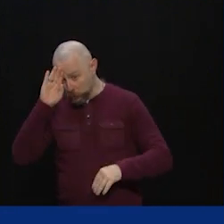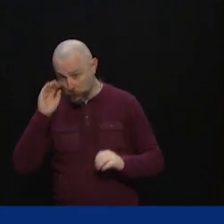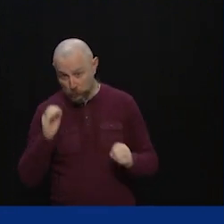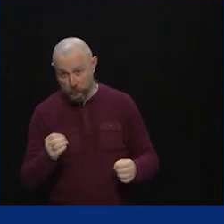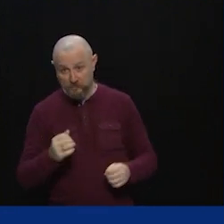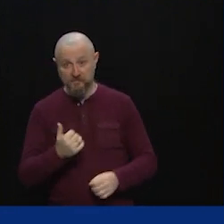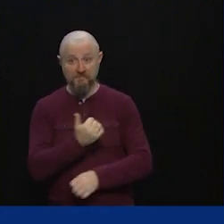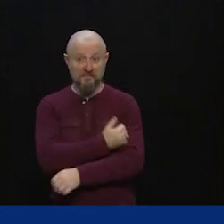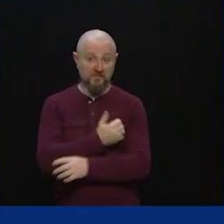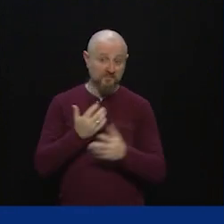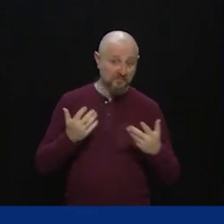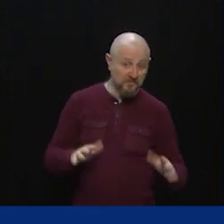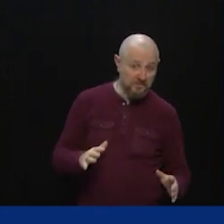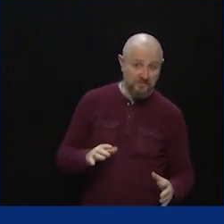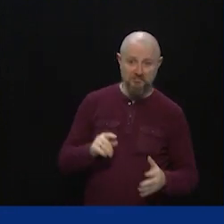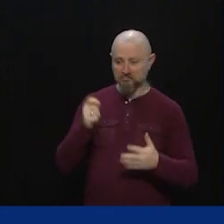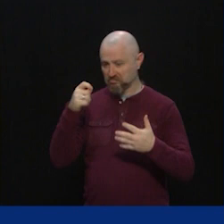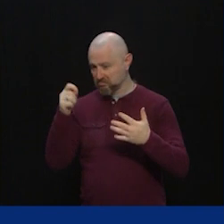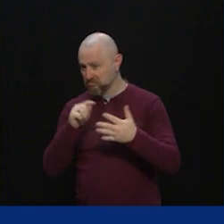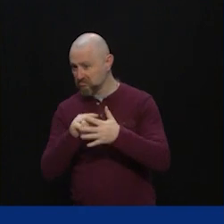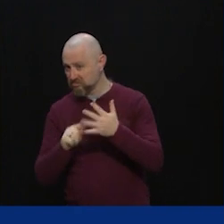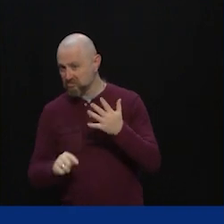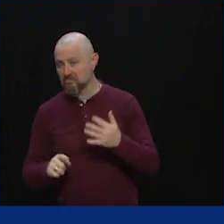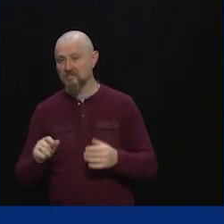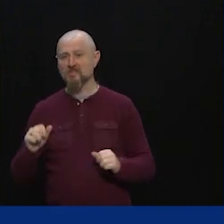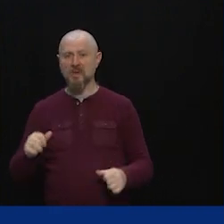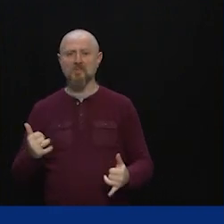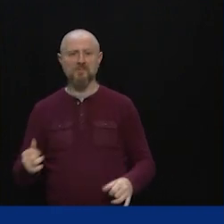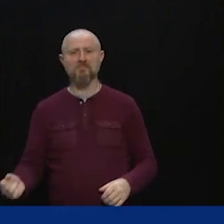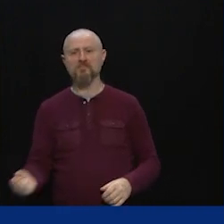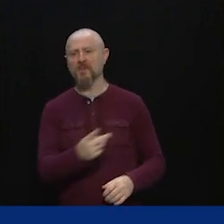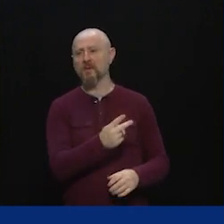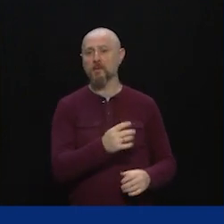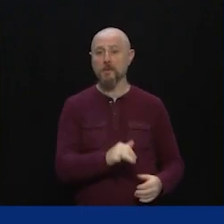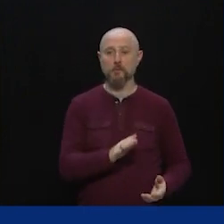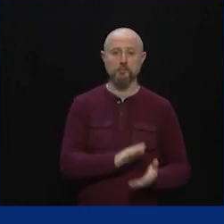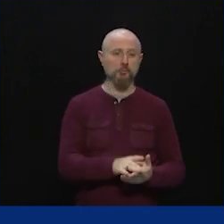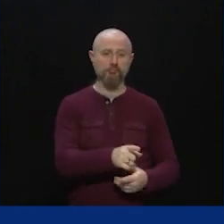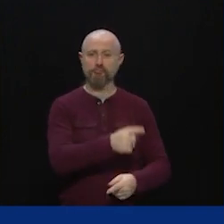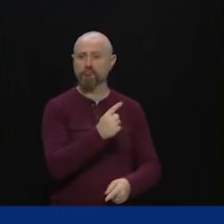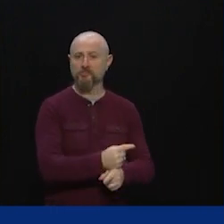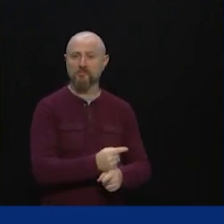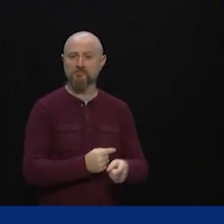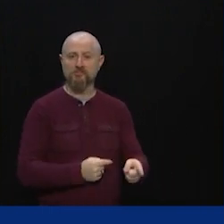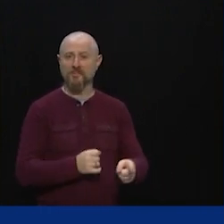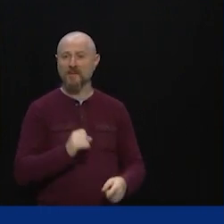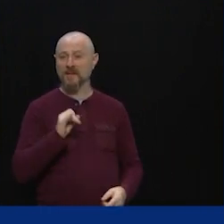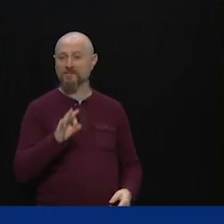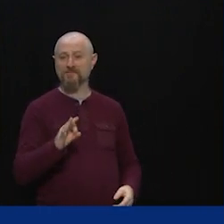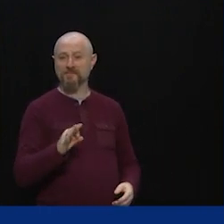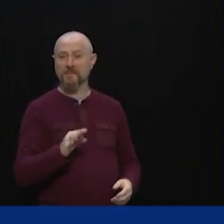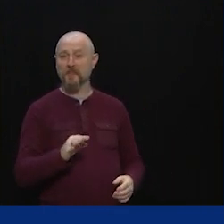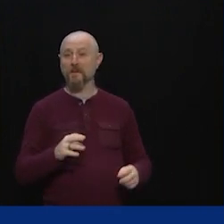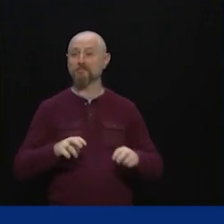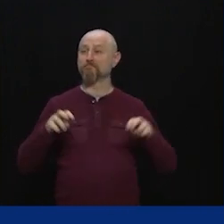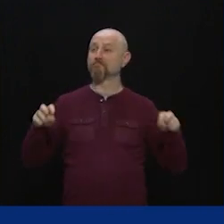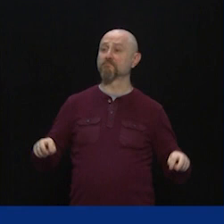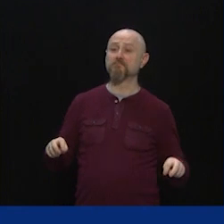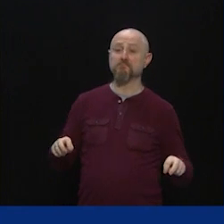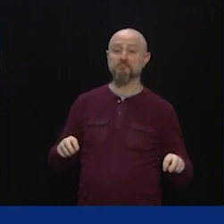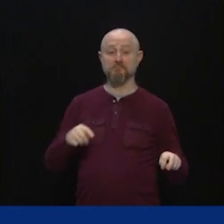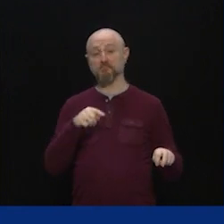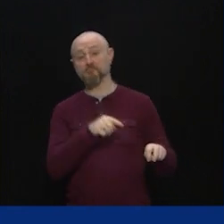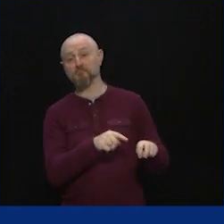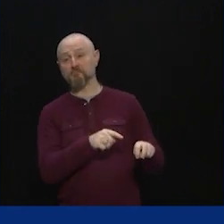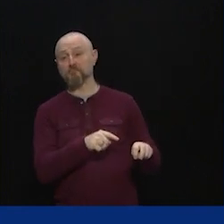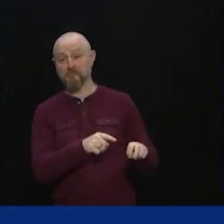to schools, you're absolutely right. I mean, there's a thought that if they're next to a child who tests positive, instead of having the